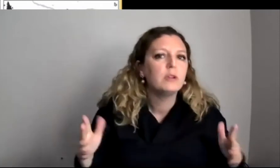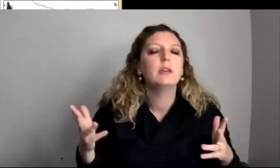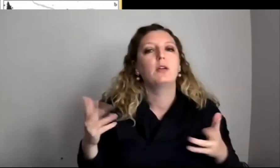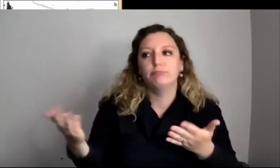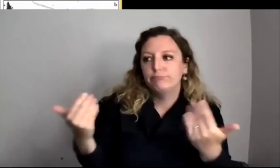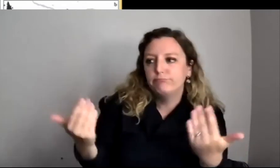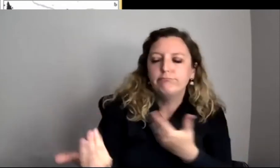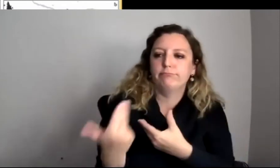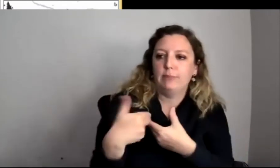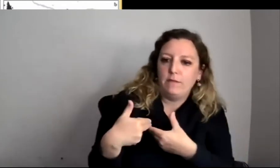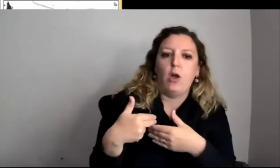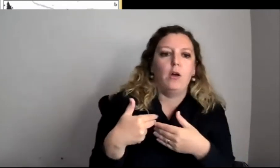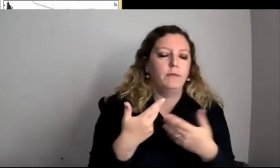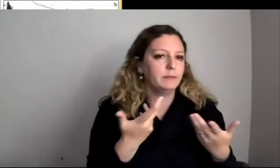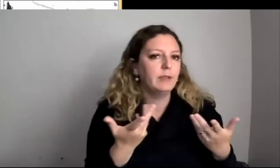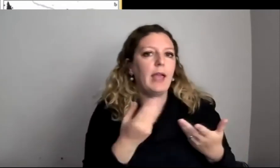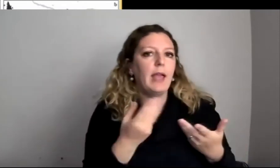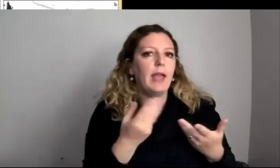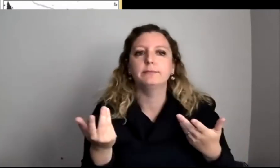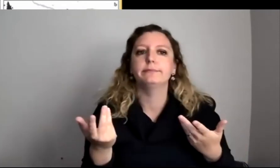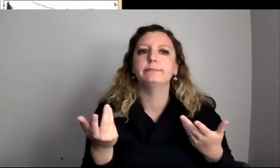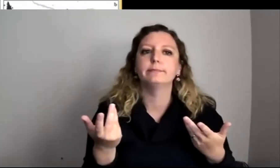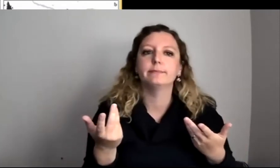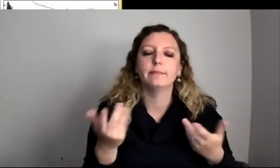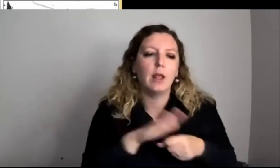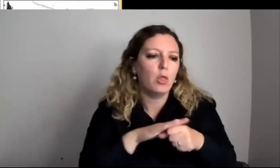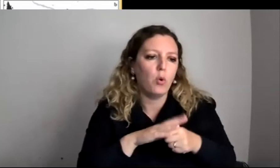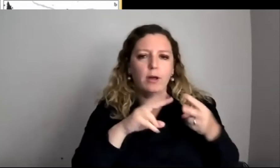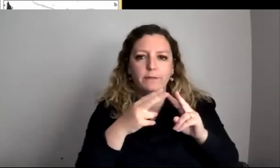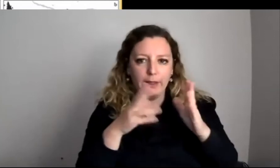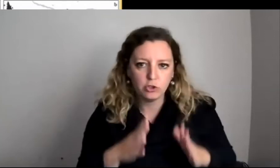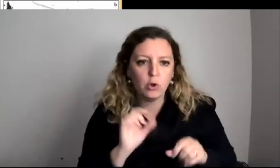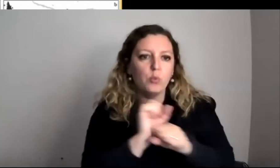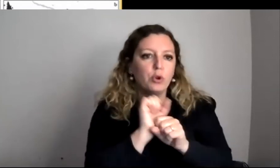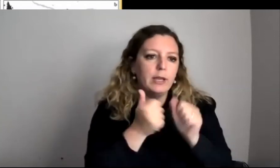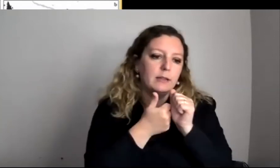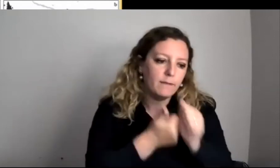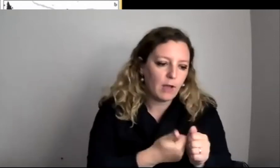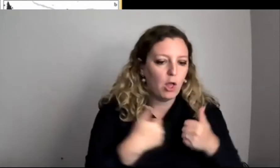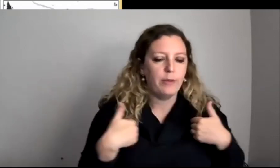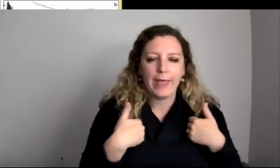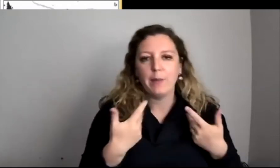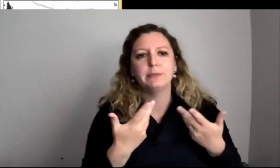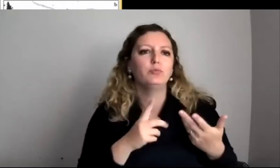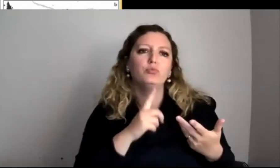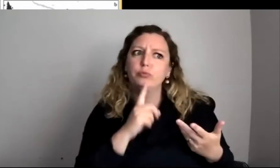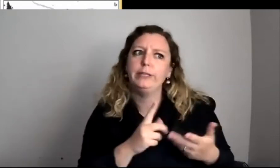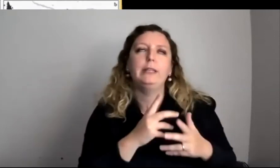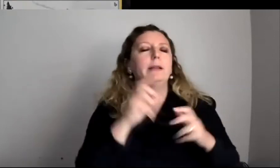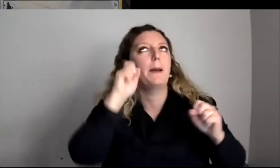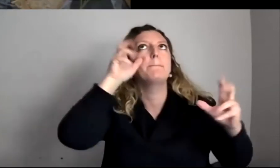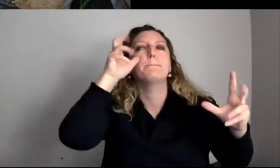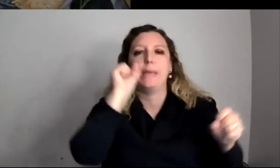them involved in nurseries, and he's got a whole bunch of local villagers who are working to follow the animals, and he's doing